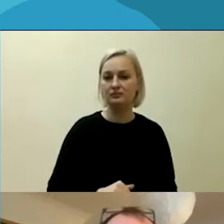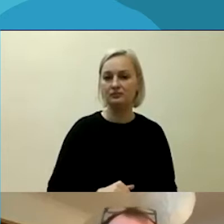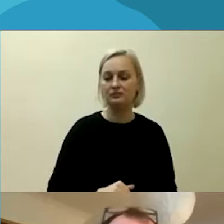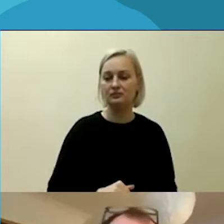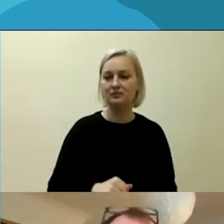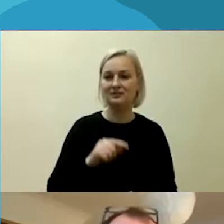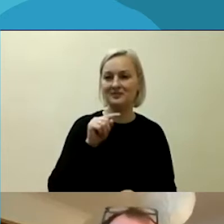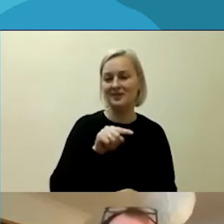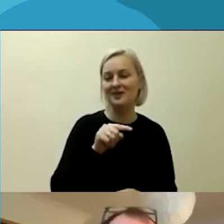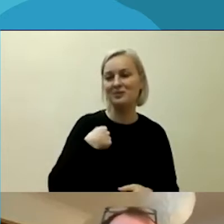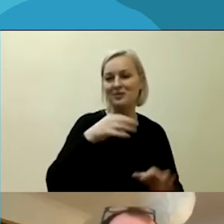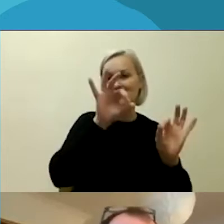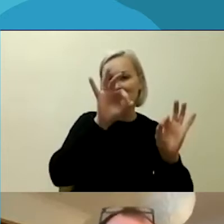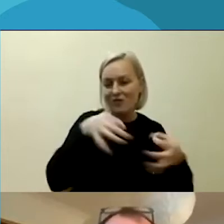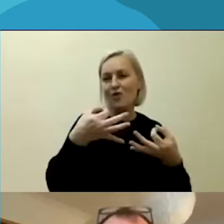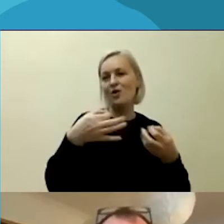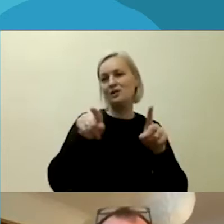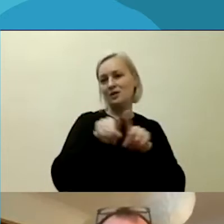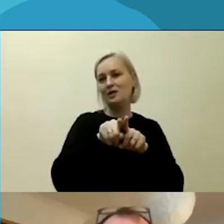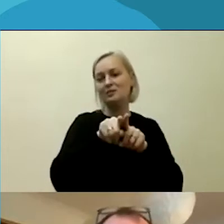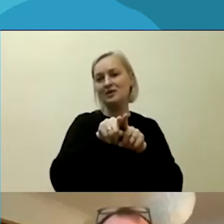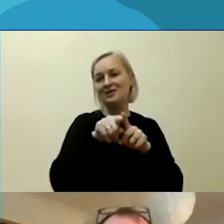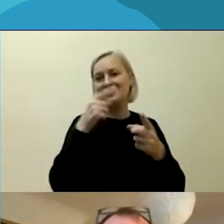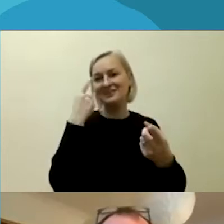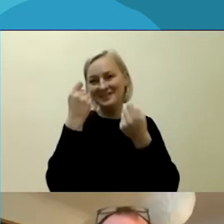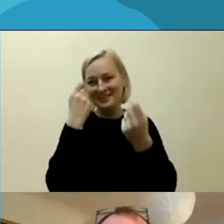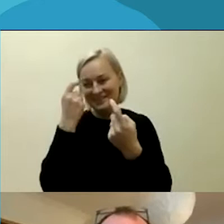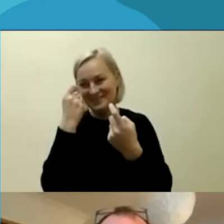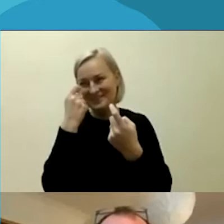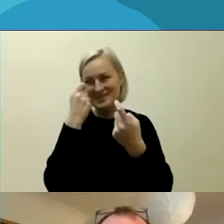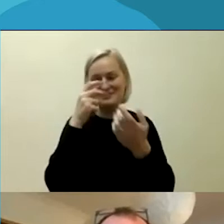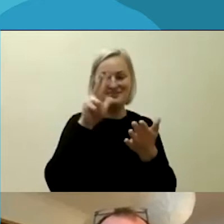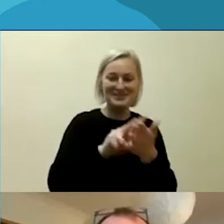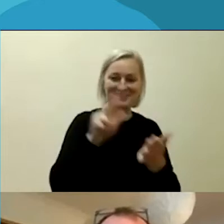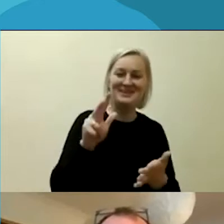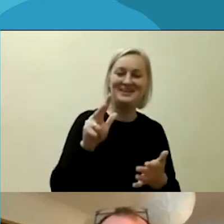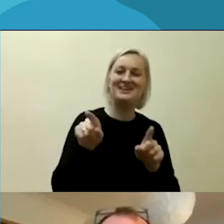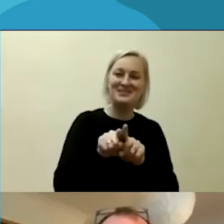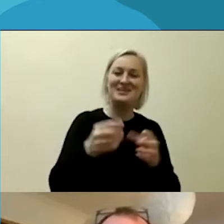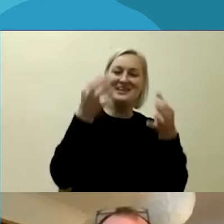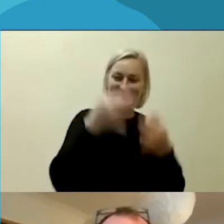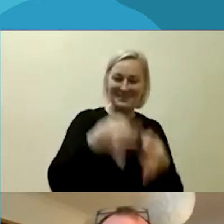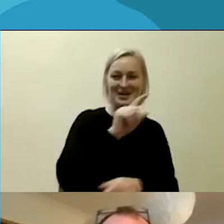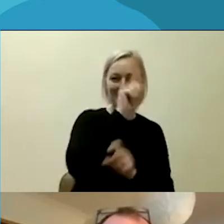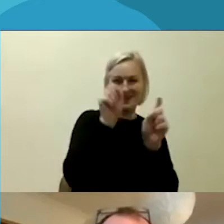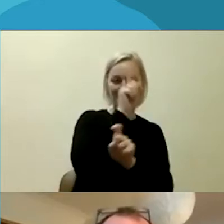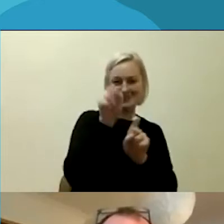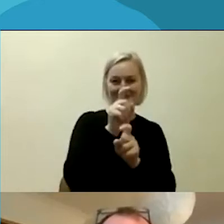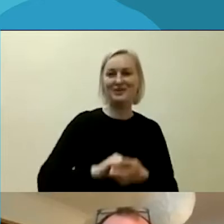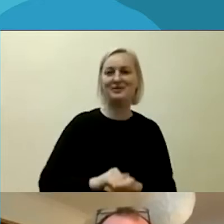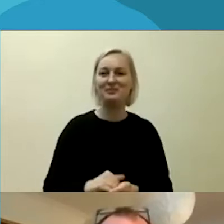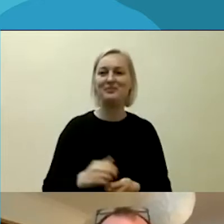or of legitimacy rather, as well. And we strive to achieve international